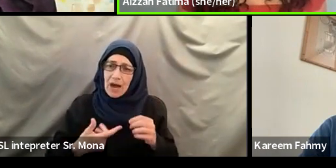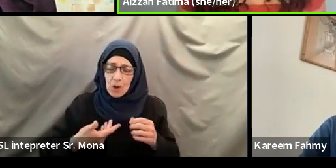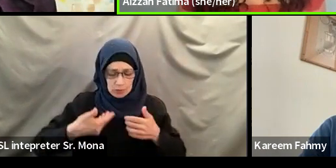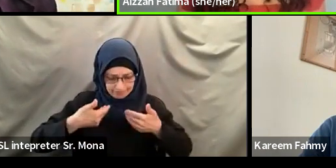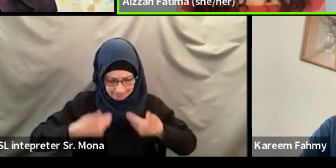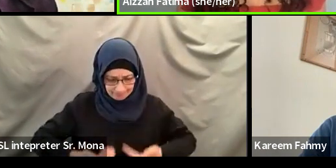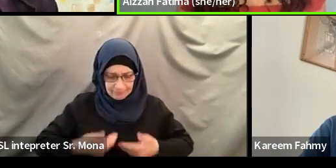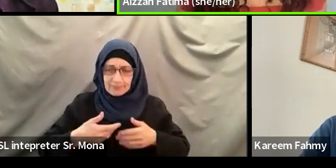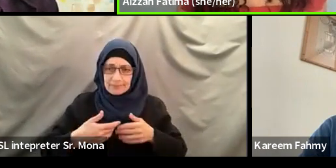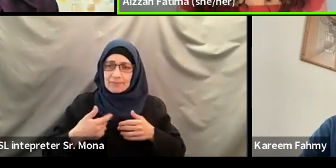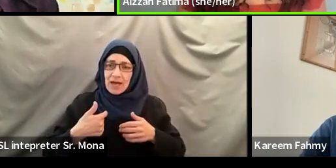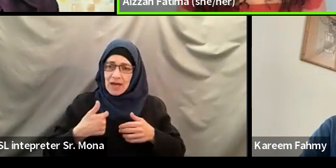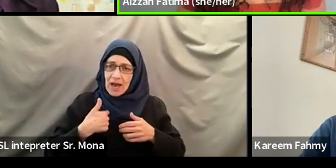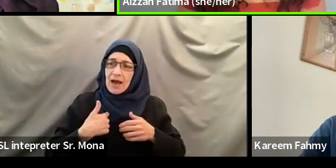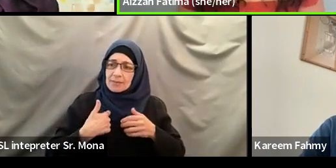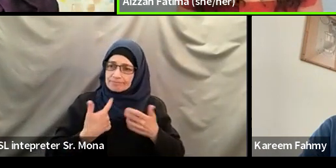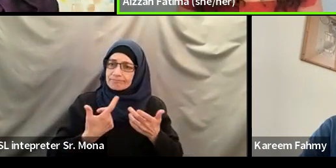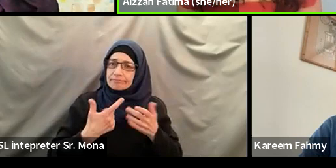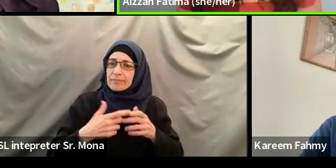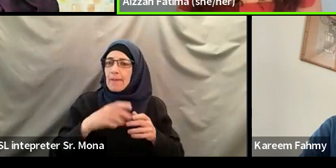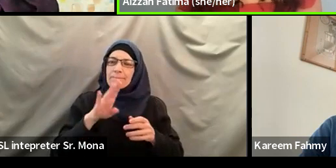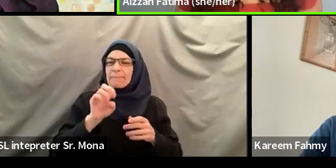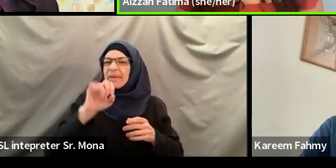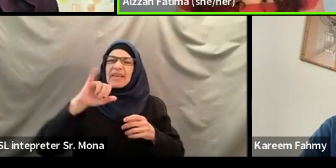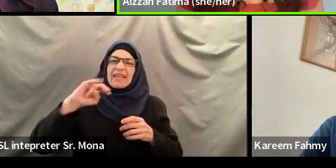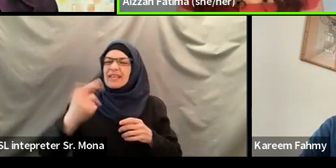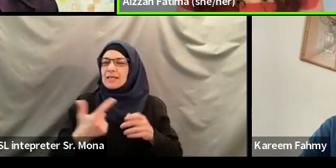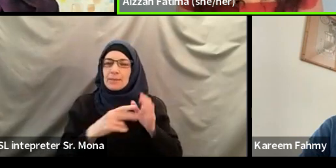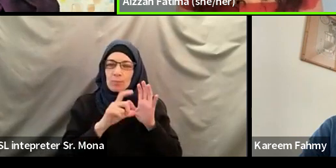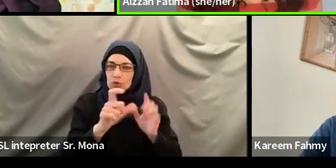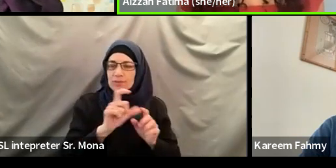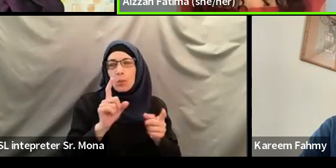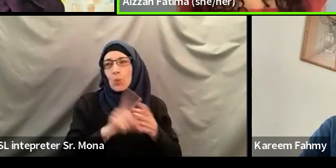very uncool to do that in like